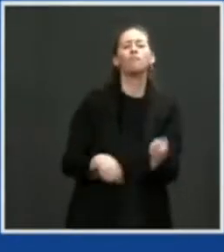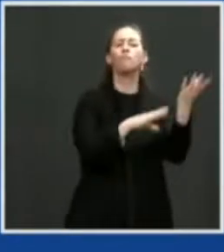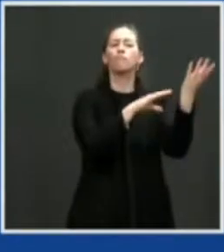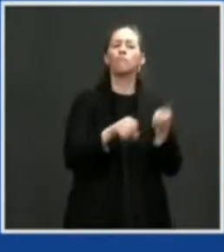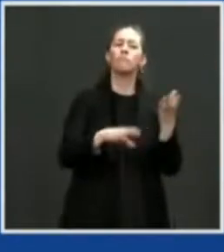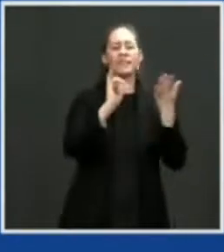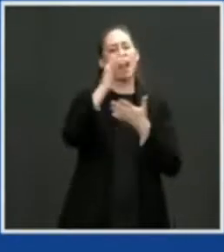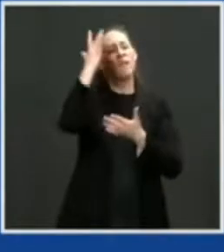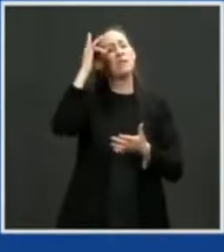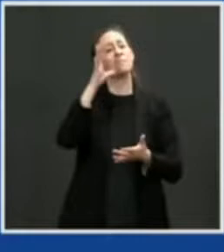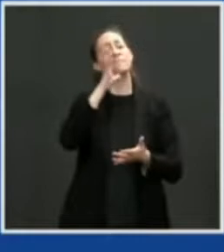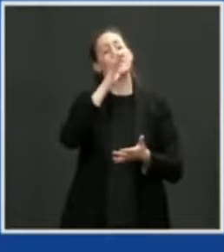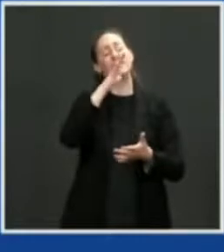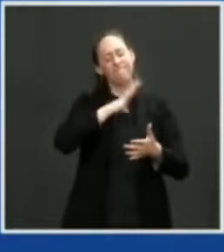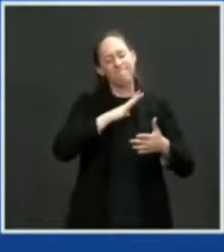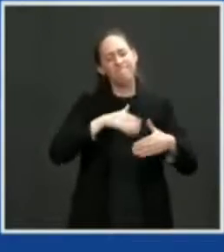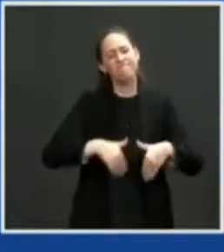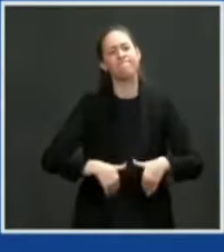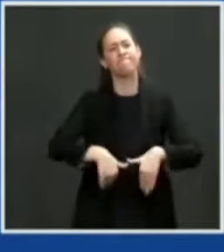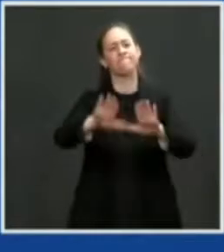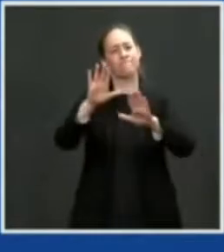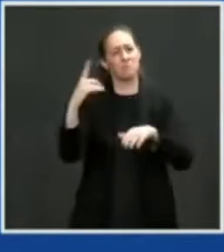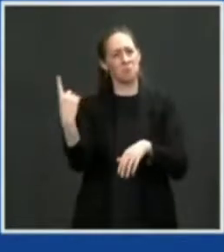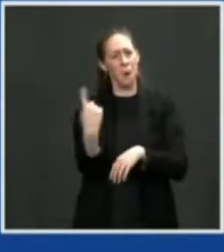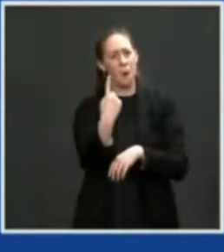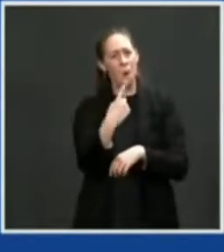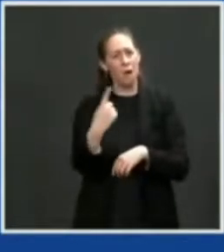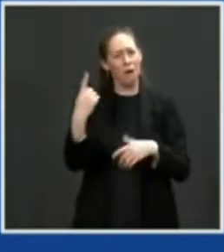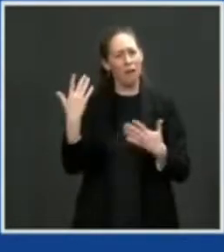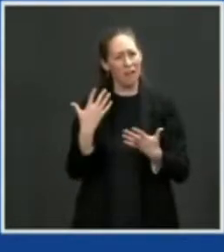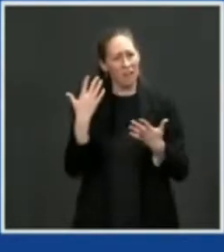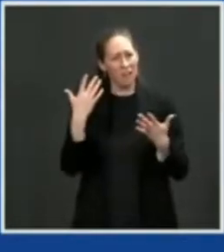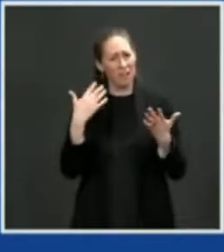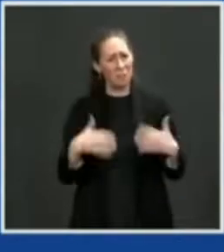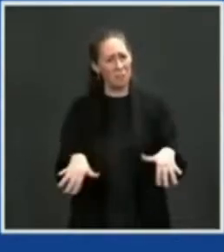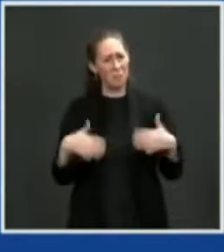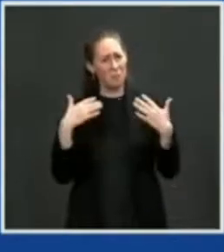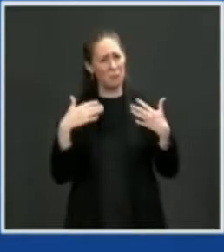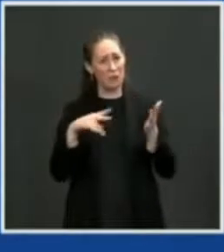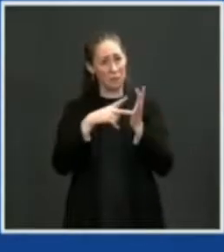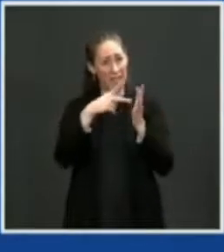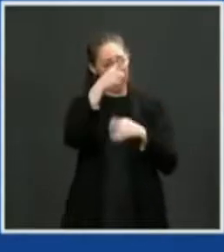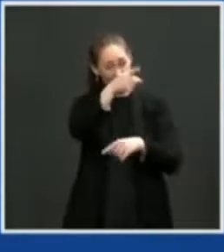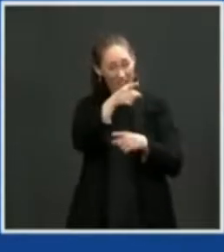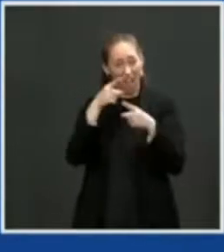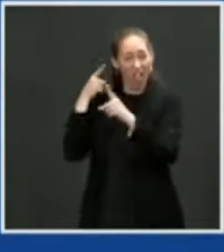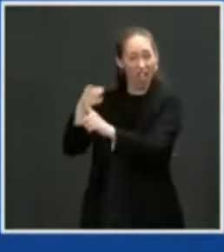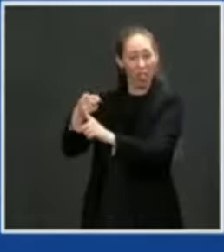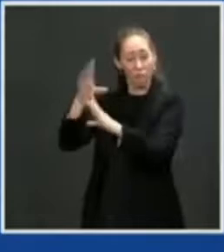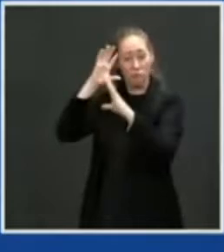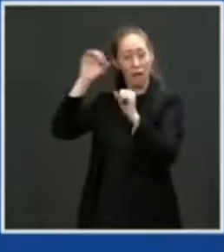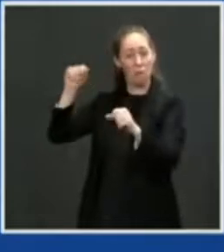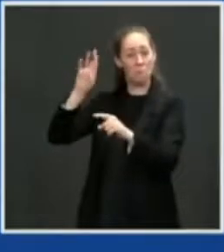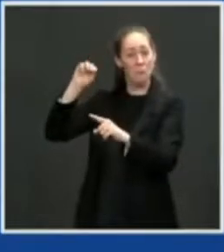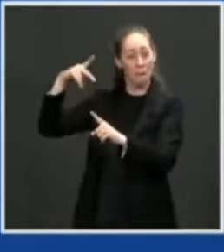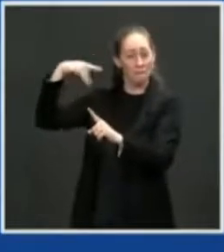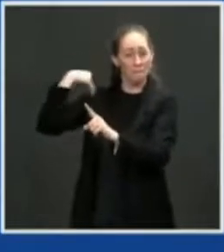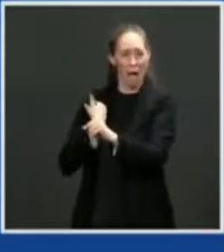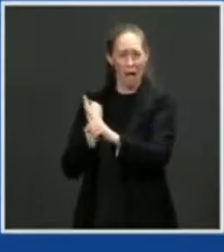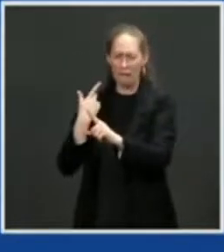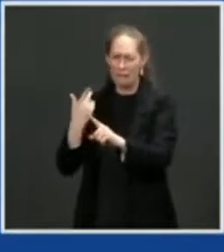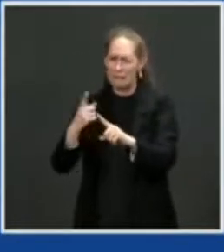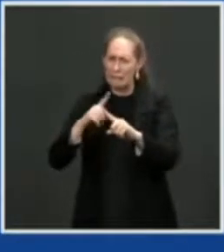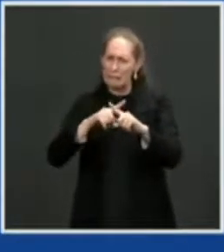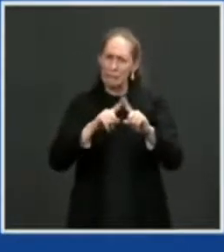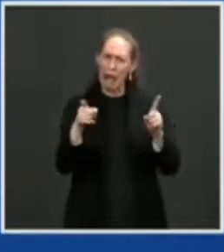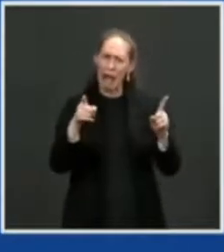perfectly good So, thing sir, for a you mother blame to the last do across administration, but is your a foreign messaging country. in saying that these children are and will be allowed to stay in this country